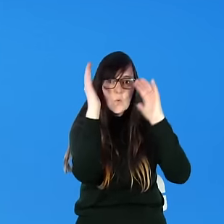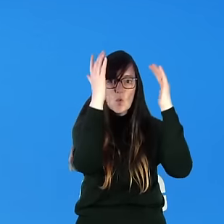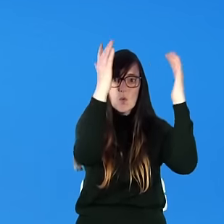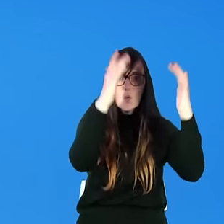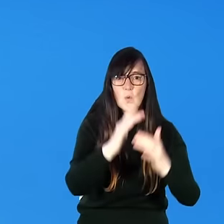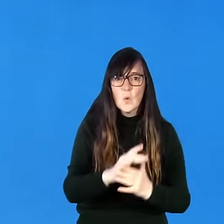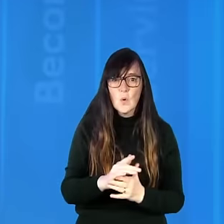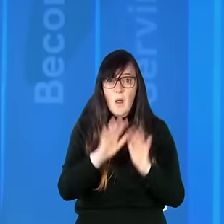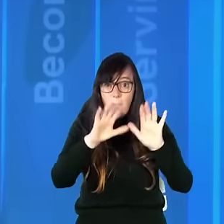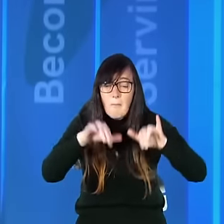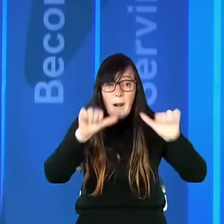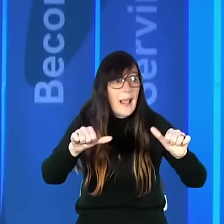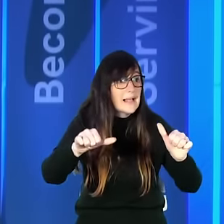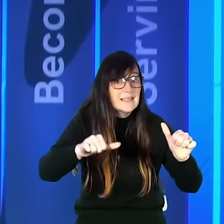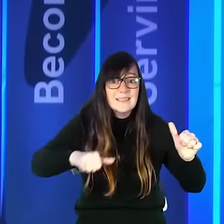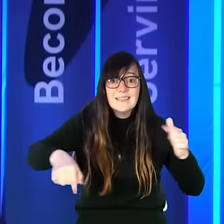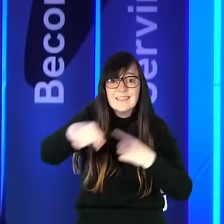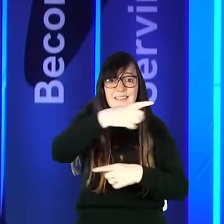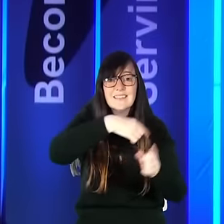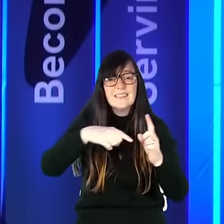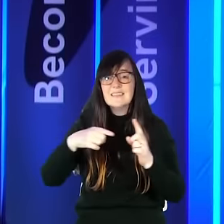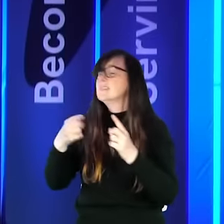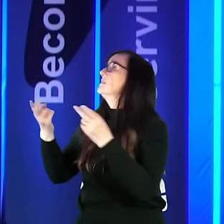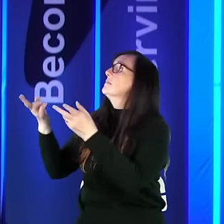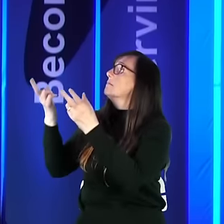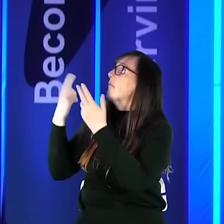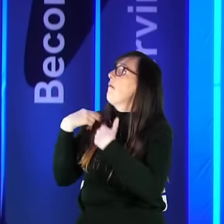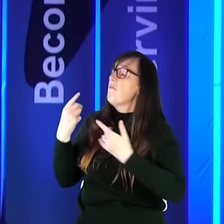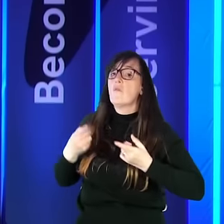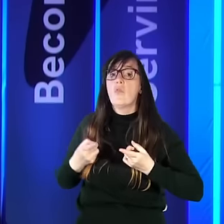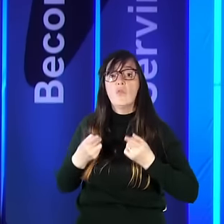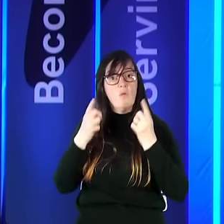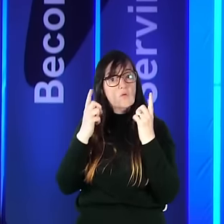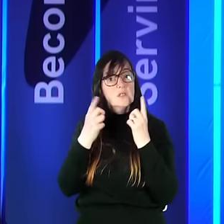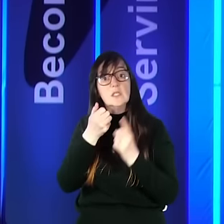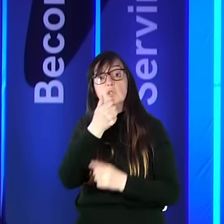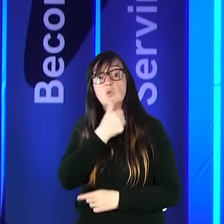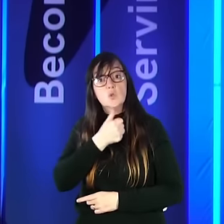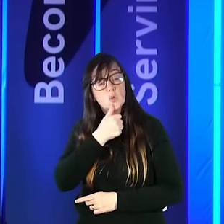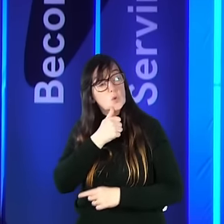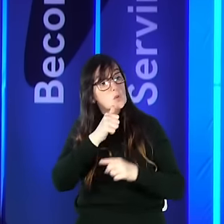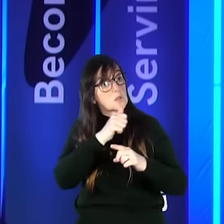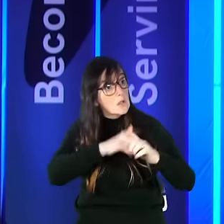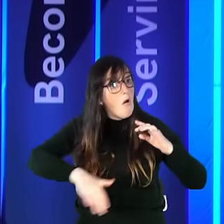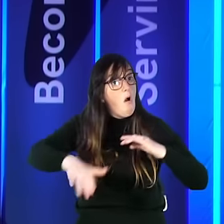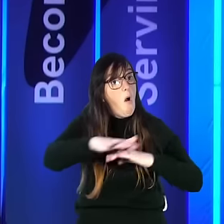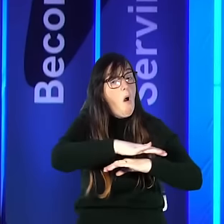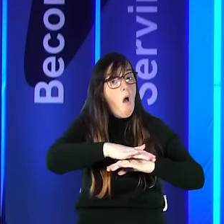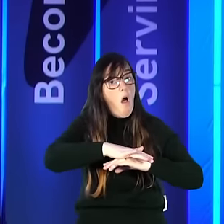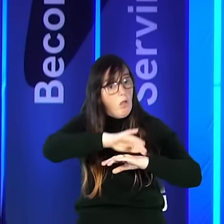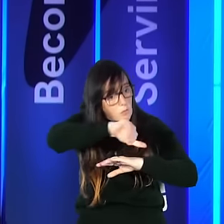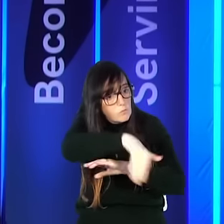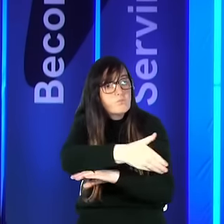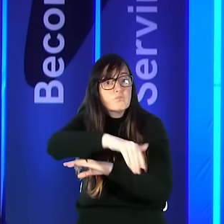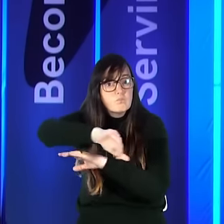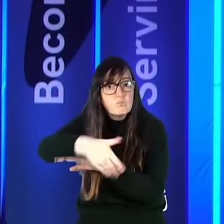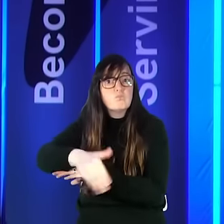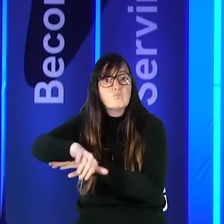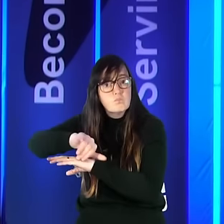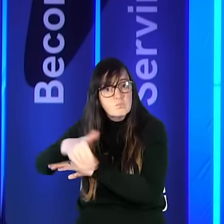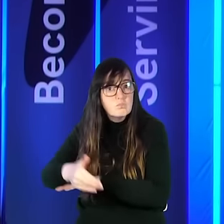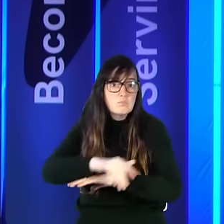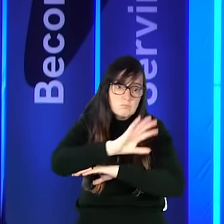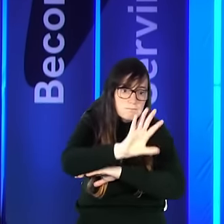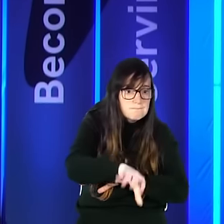God gave us authority over the earth to exploit the earth's resources so that we could flourish.